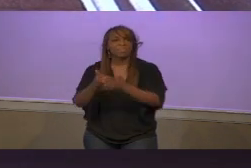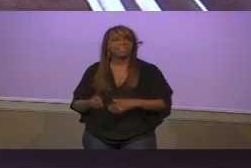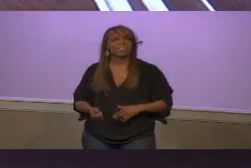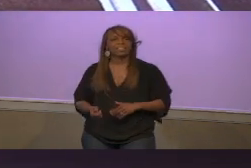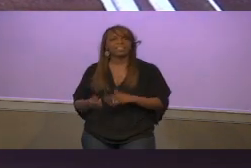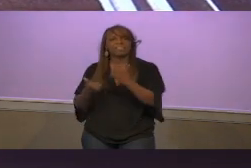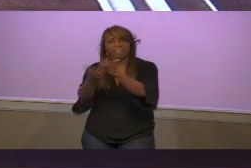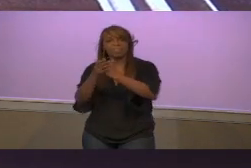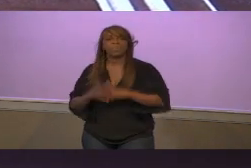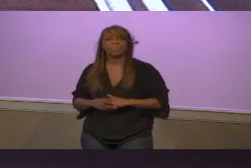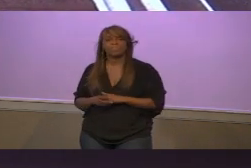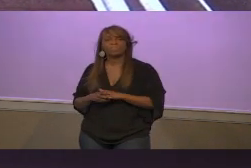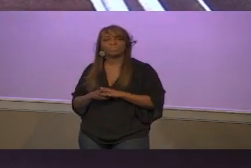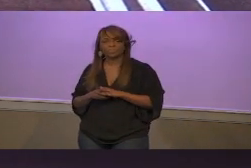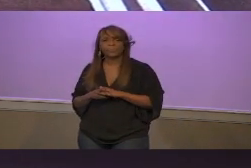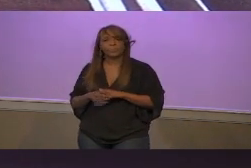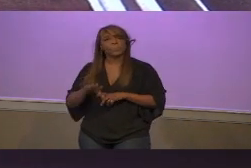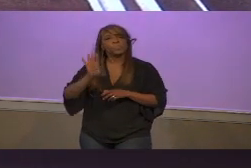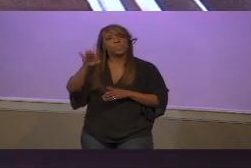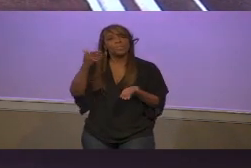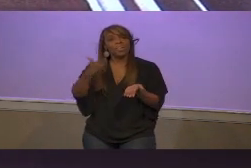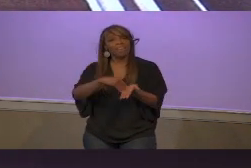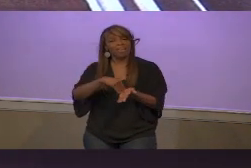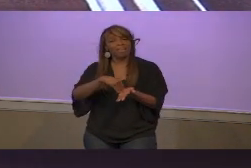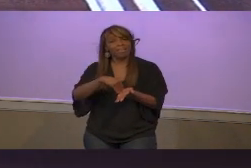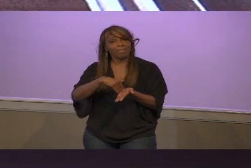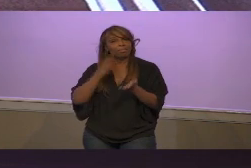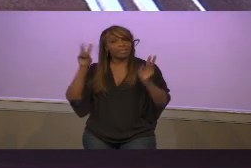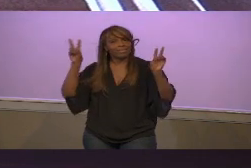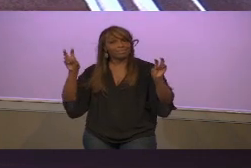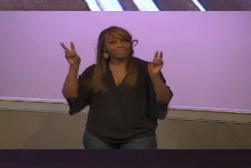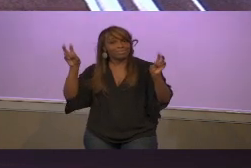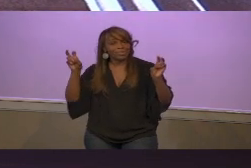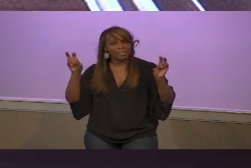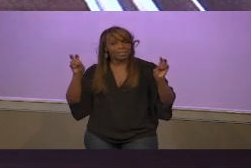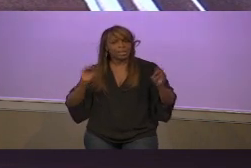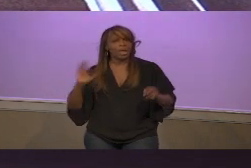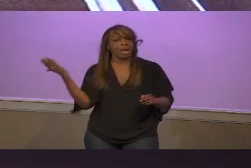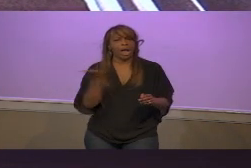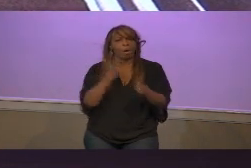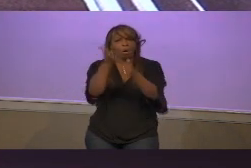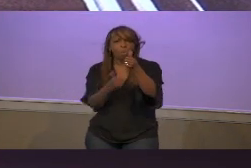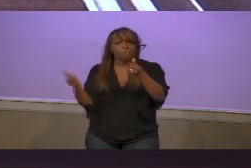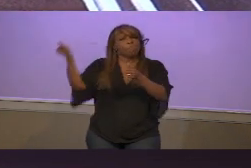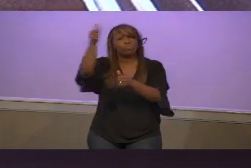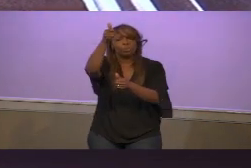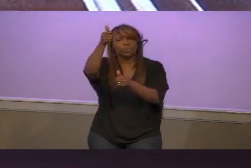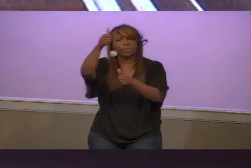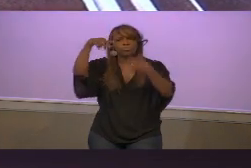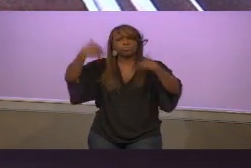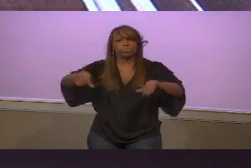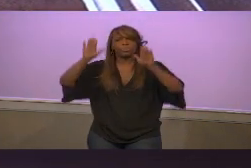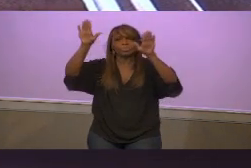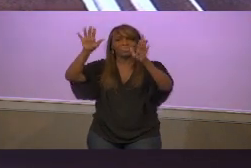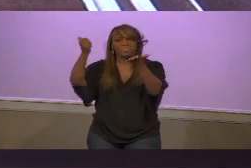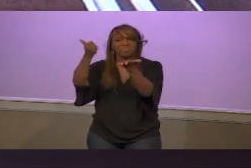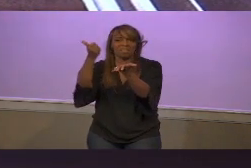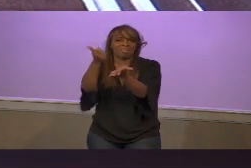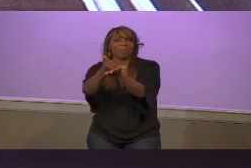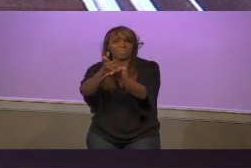and amen. Once again, I want to talk today from the subject, our ultimate help.